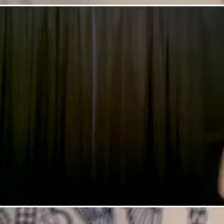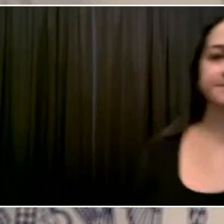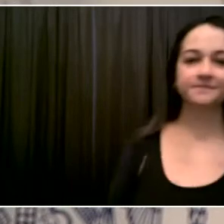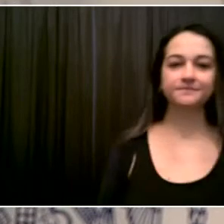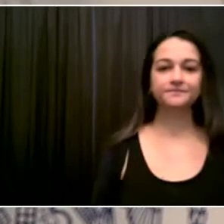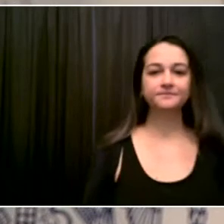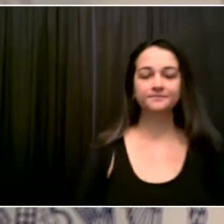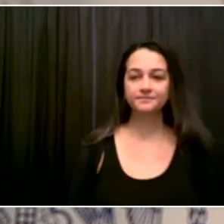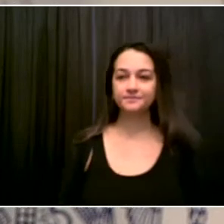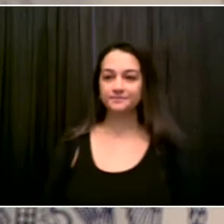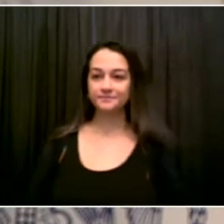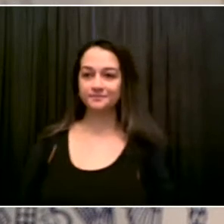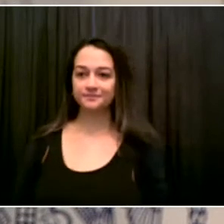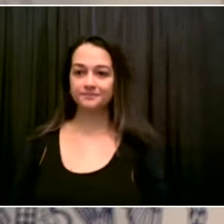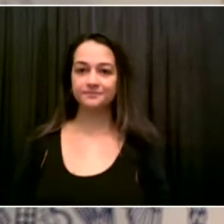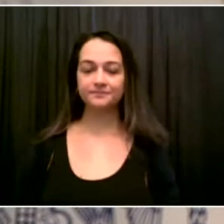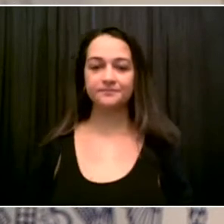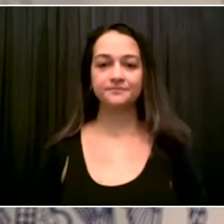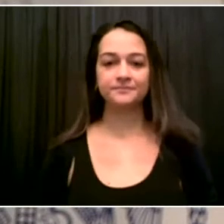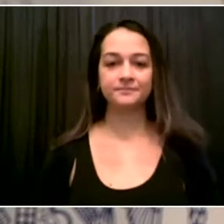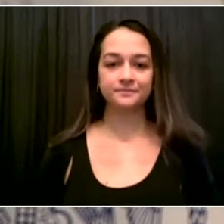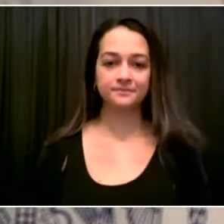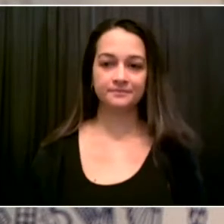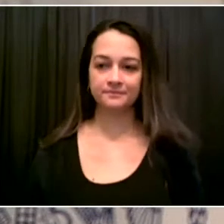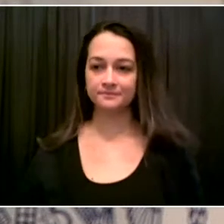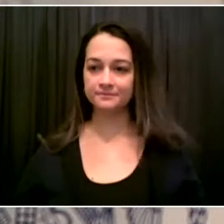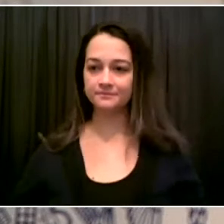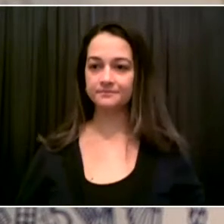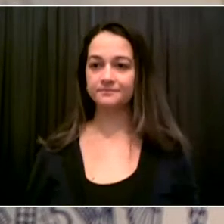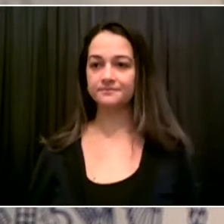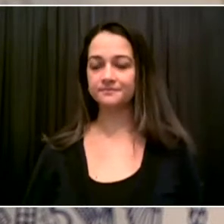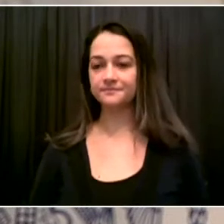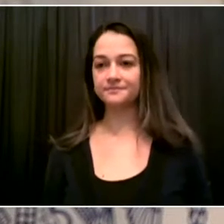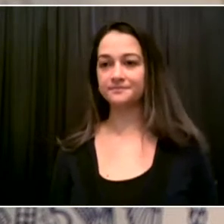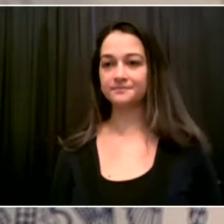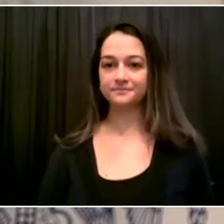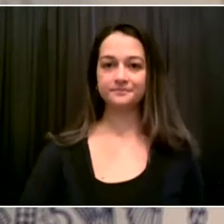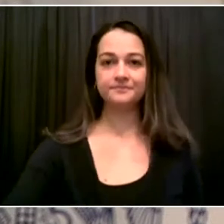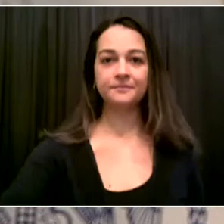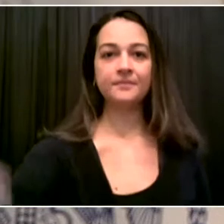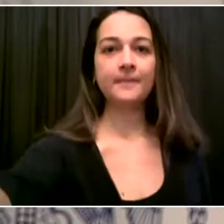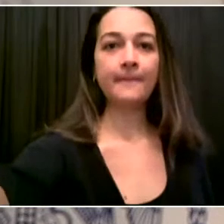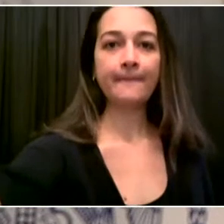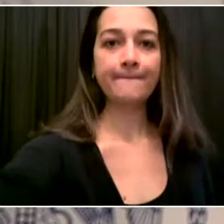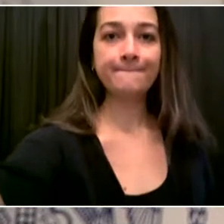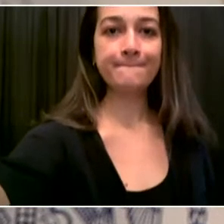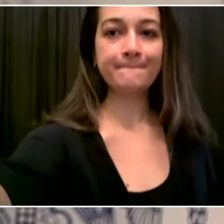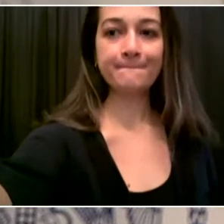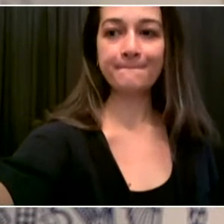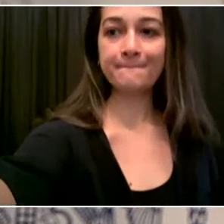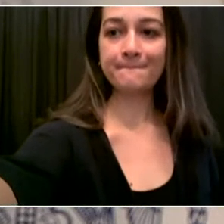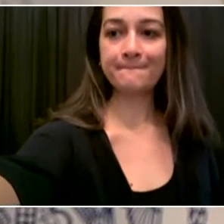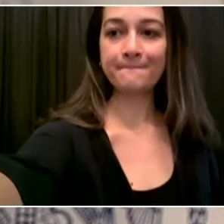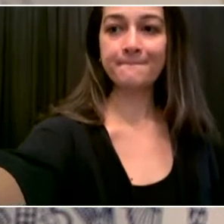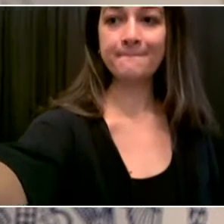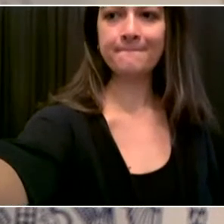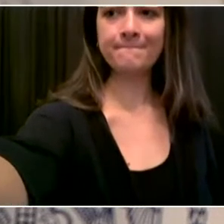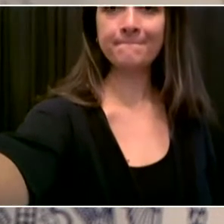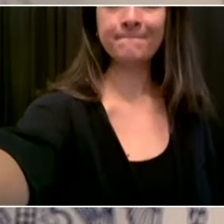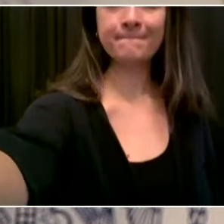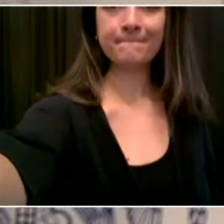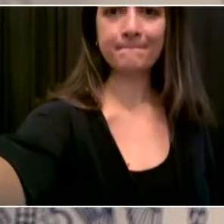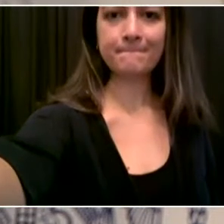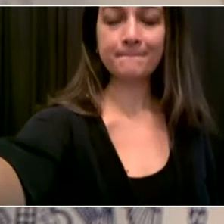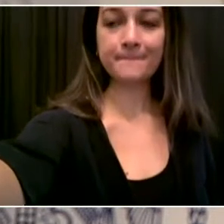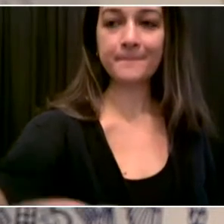Bronx. Si están en una pandilla violenta, tengan cuidado.